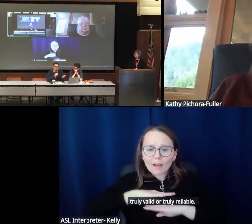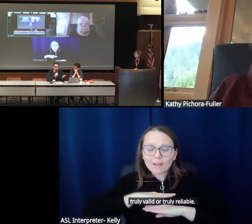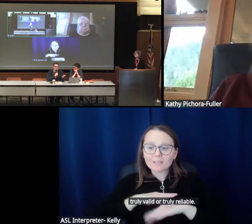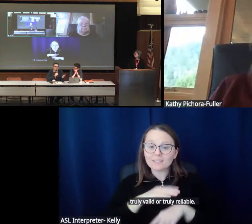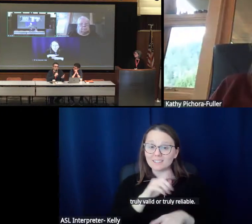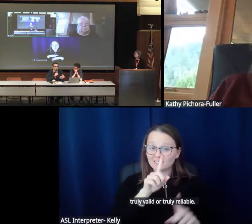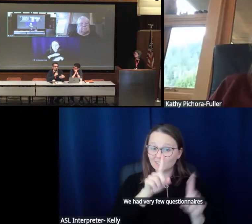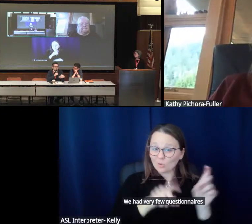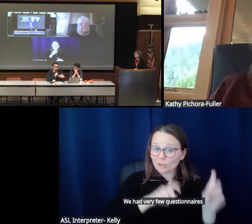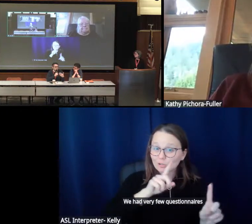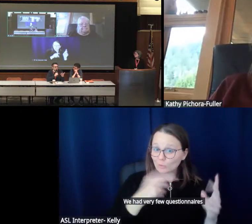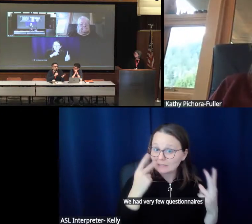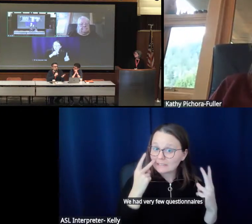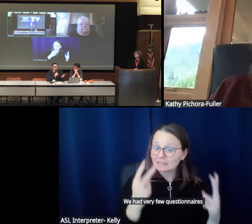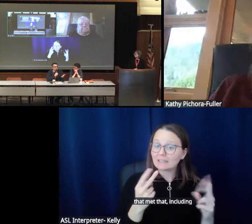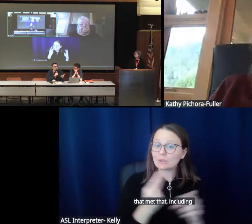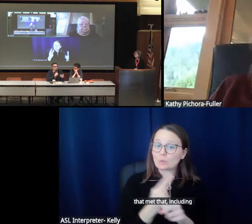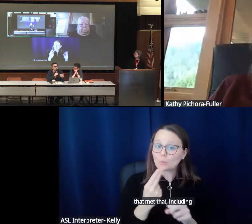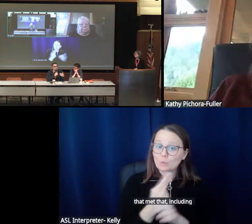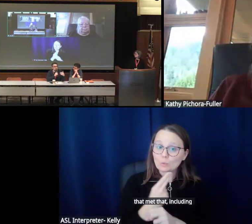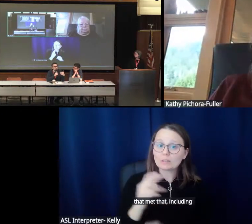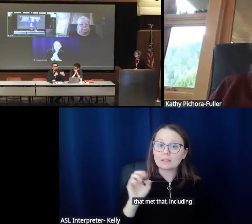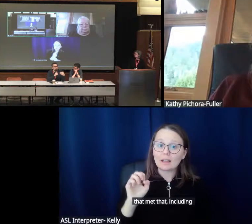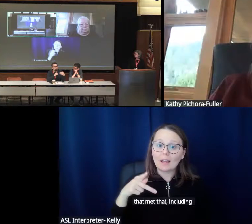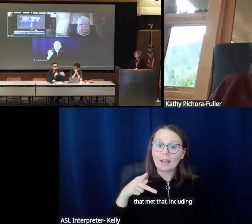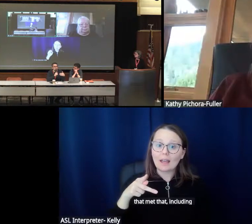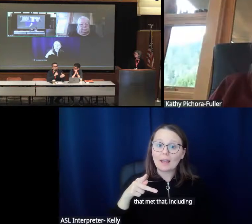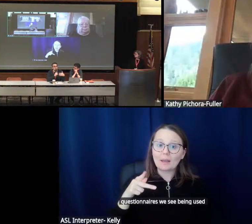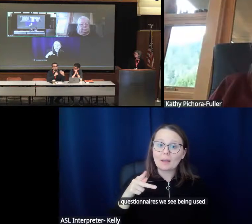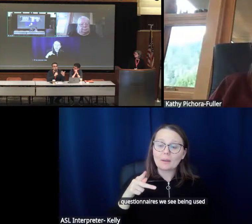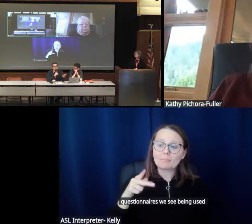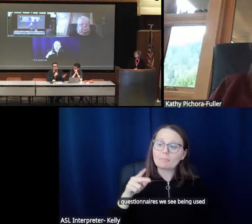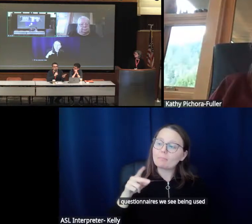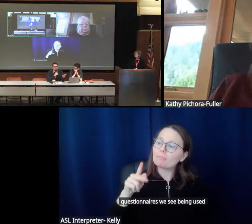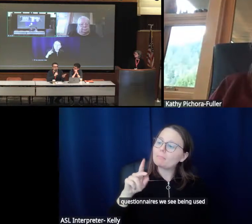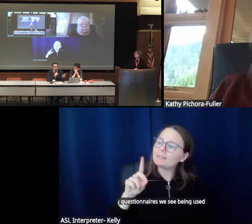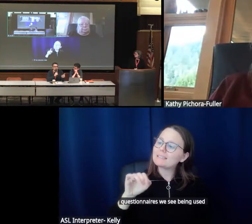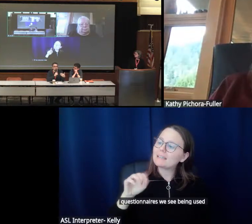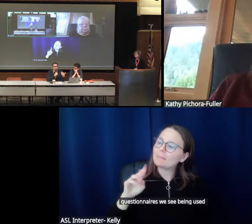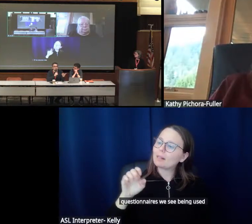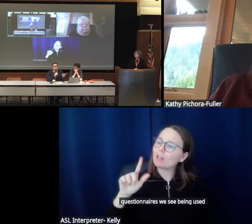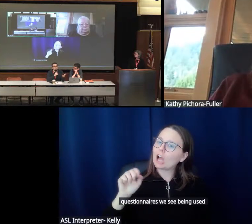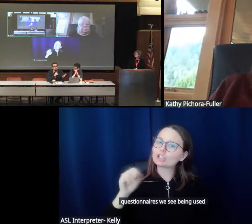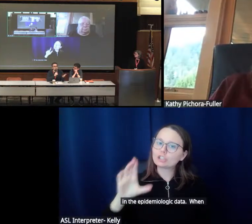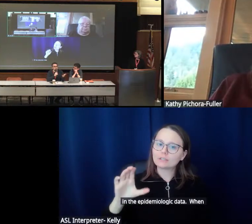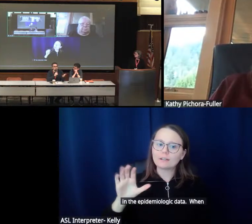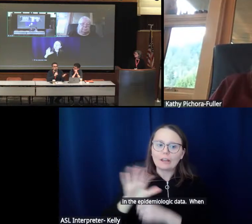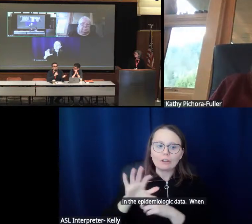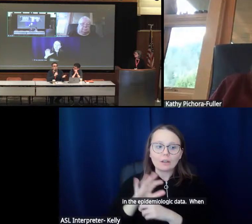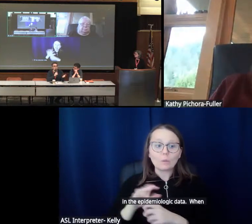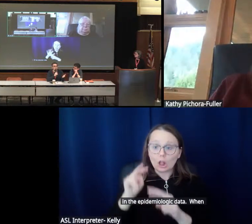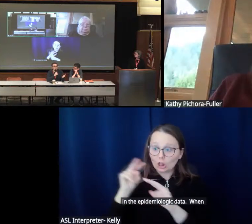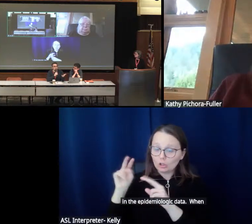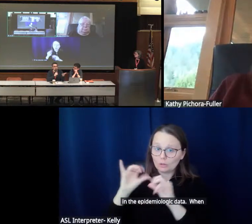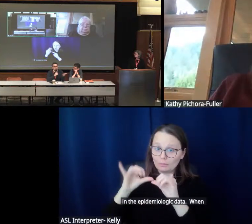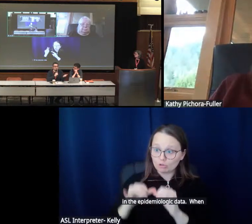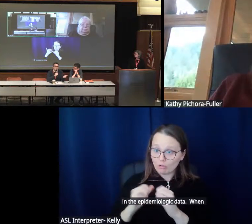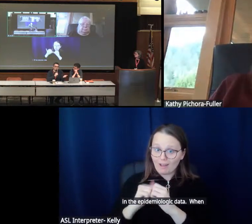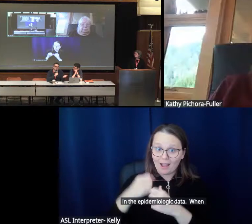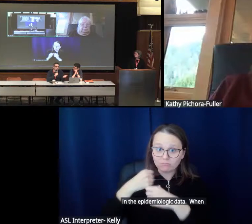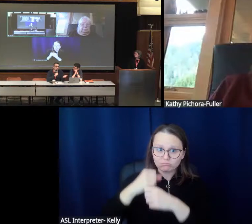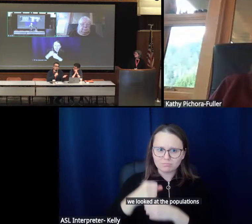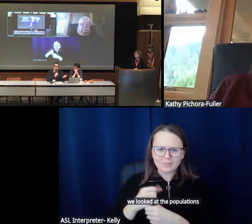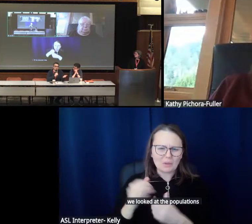that we see being used in the epidemiologic data. And when we looked at the populations that created them, a lot of them were small N of